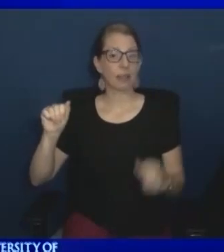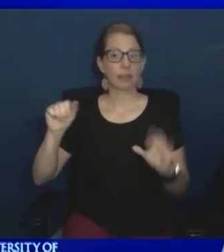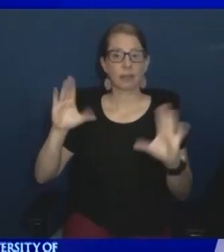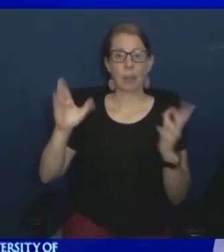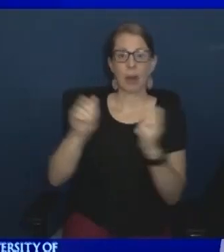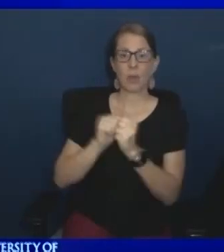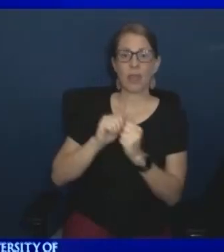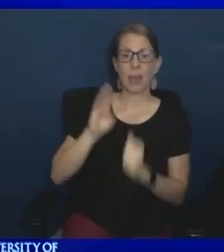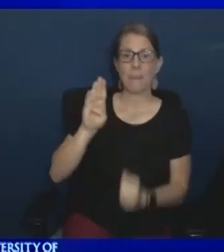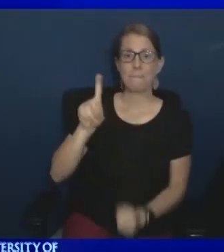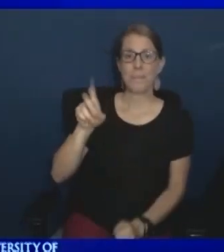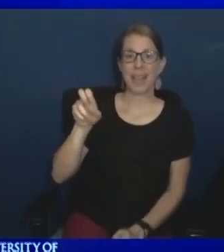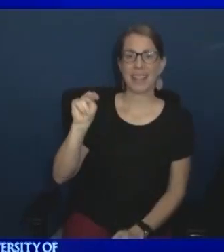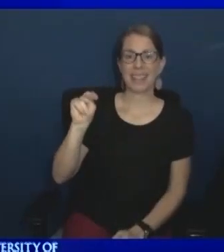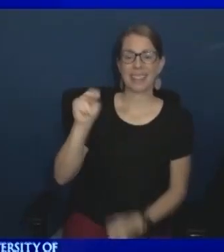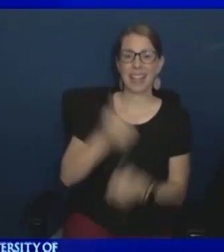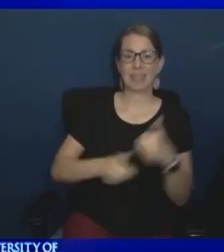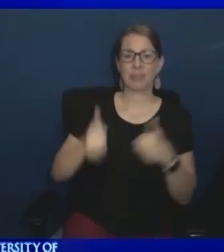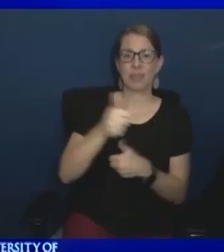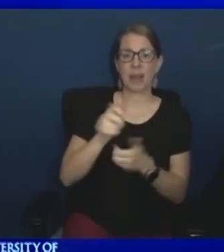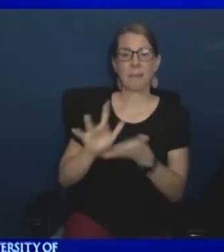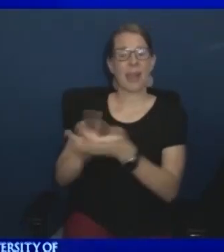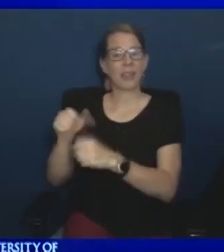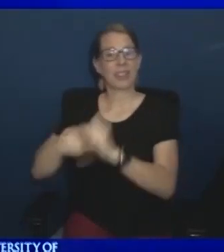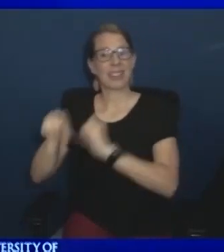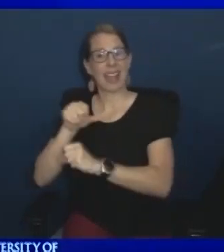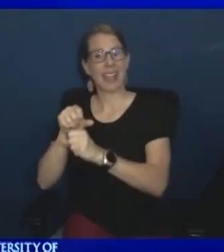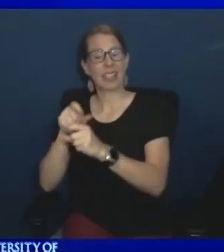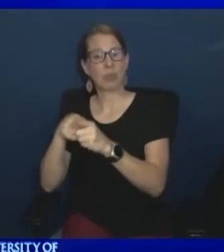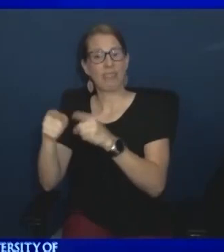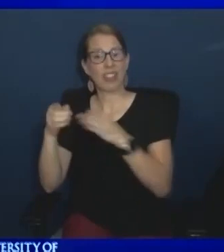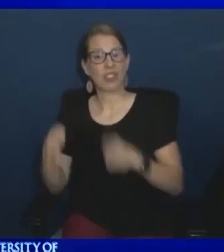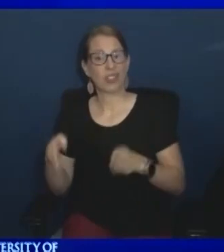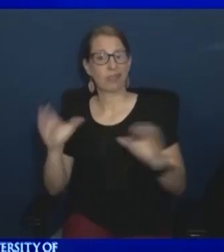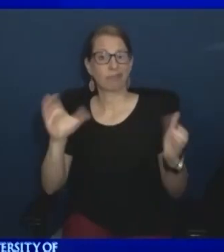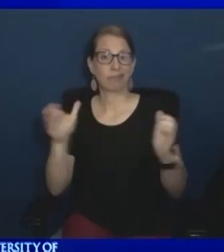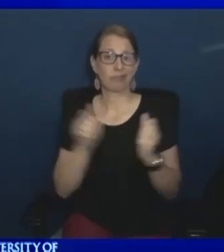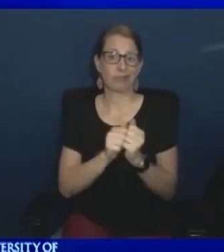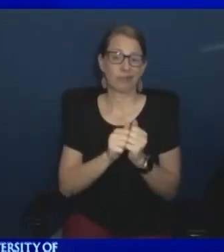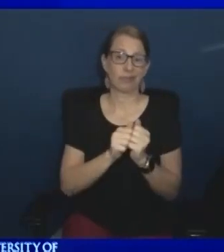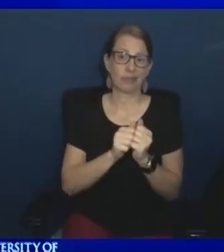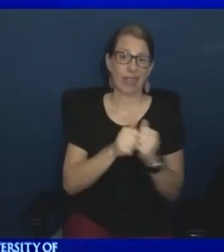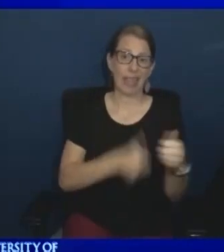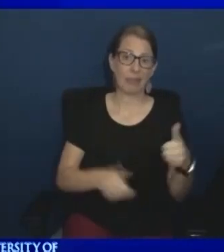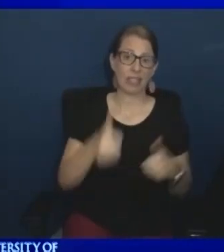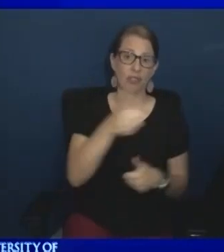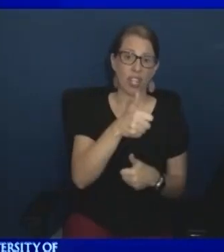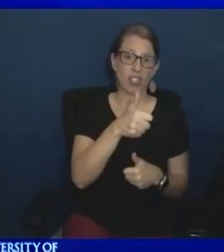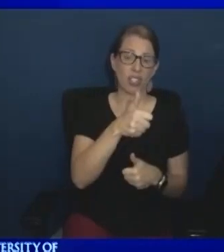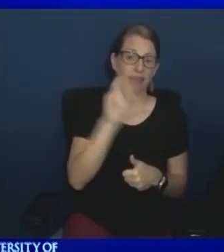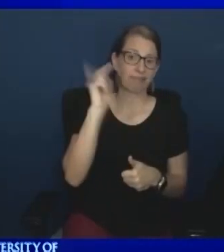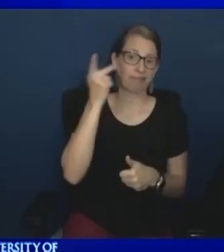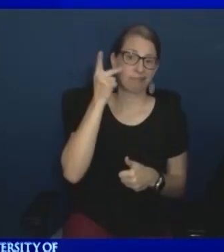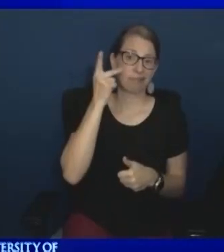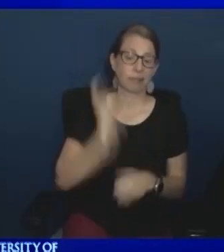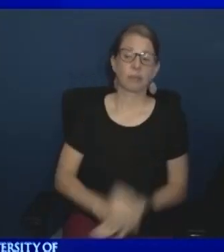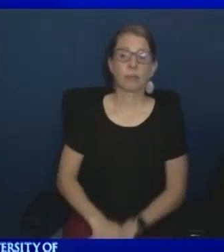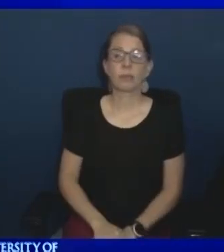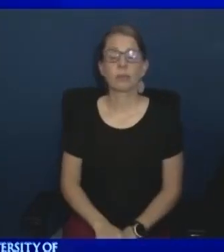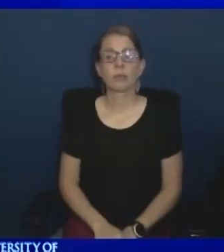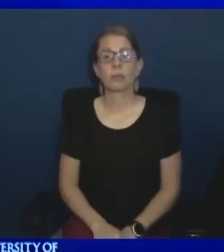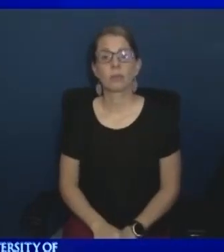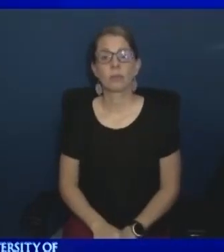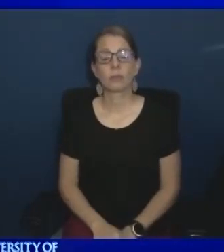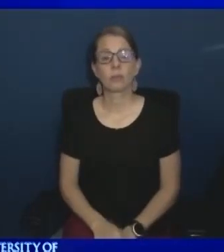Again, medical science professionals versus the administration. And we know that the group